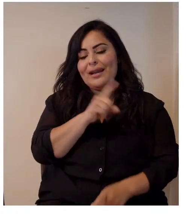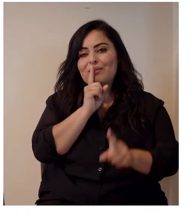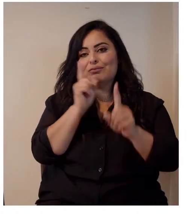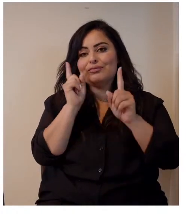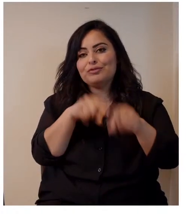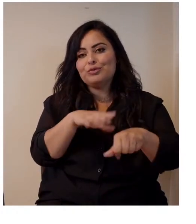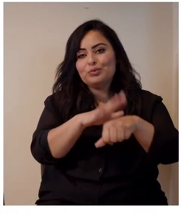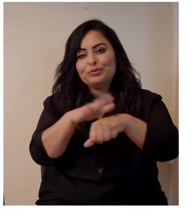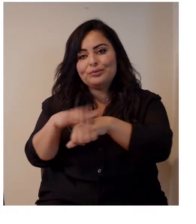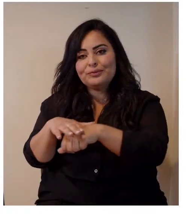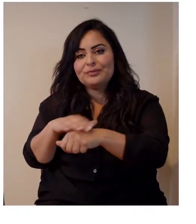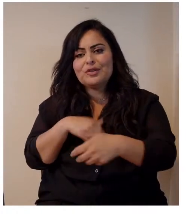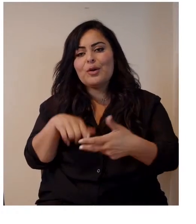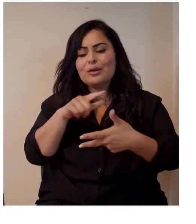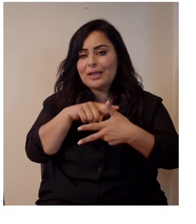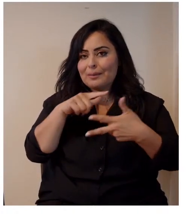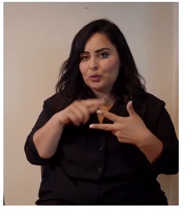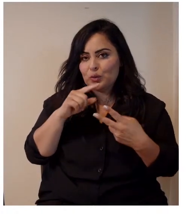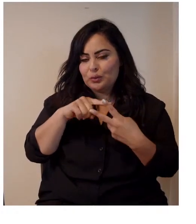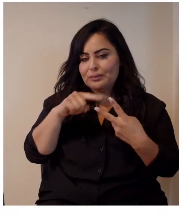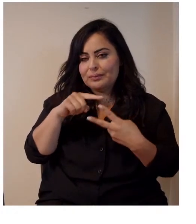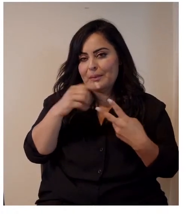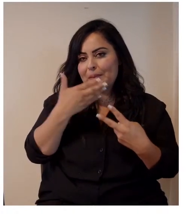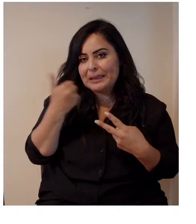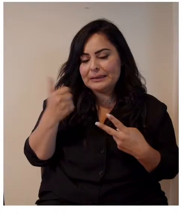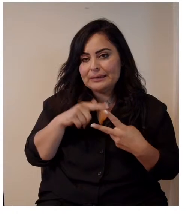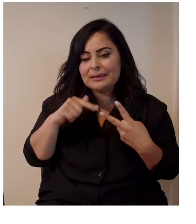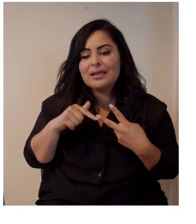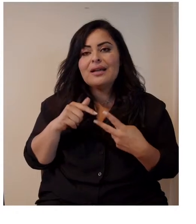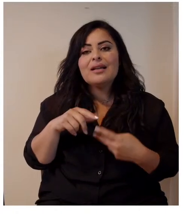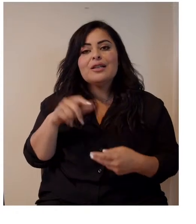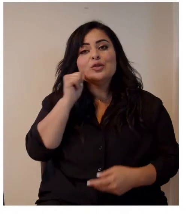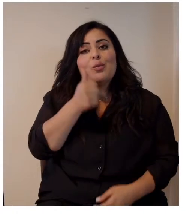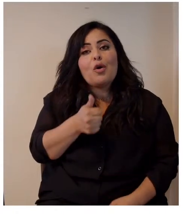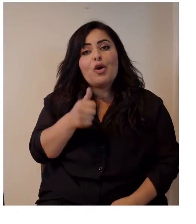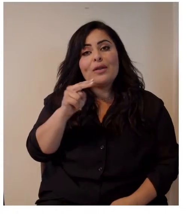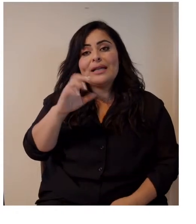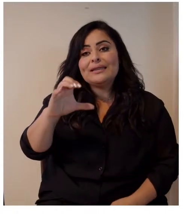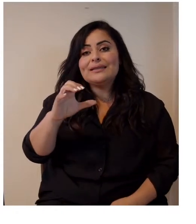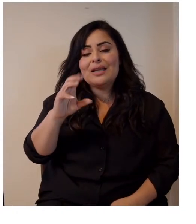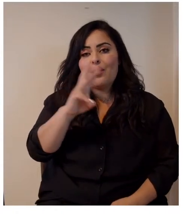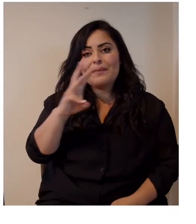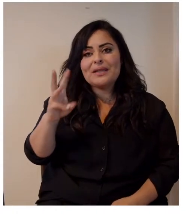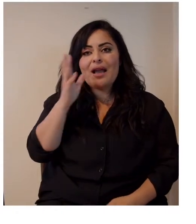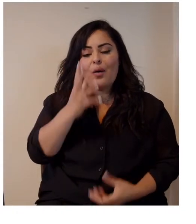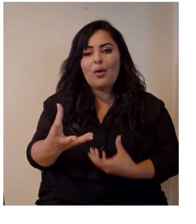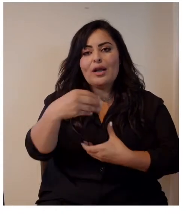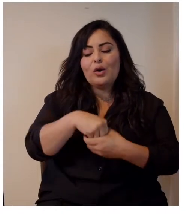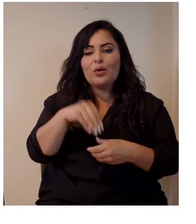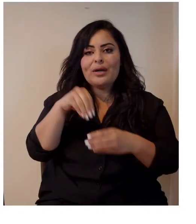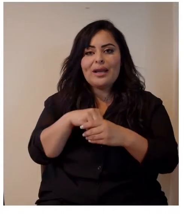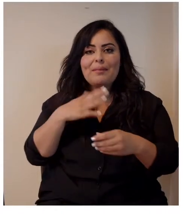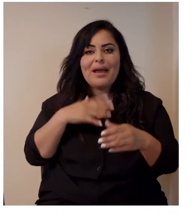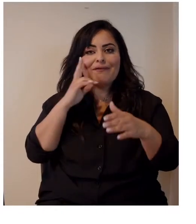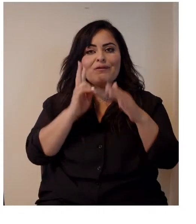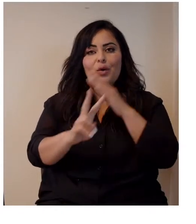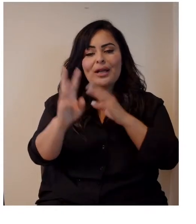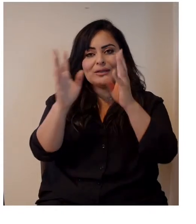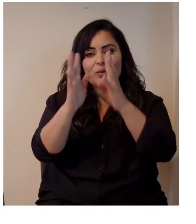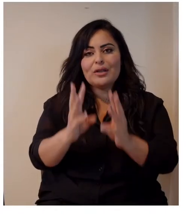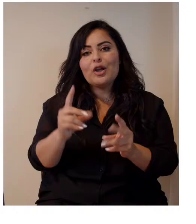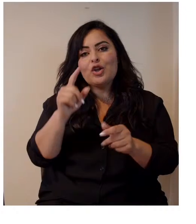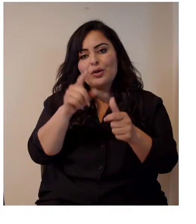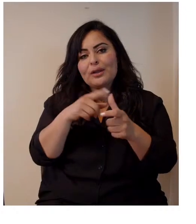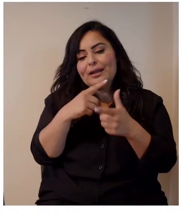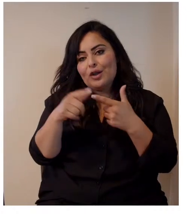the top 2 I would go to. And then tomorrow, when the smoke outlook comes out on the NC website, I will include those links in my forecast and outlook, so you'll be able to